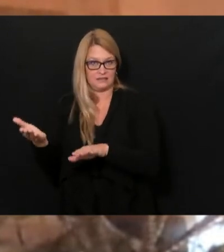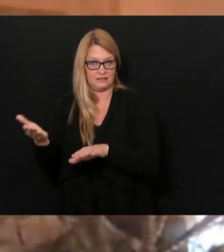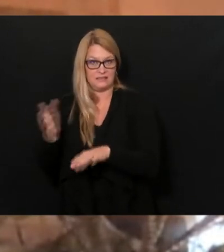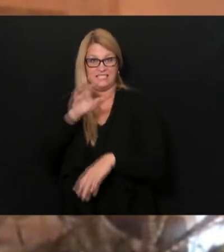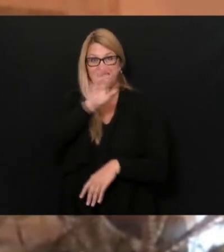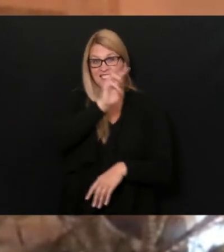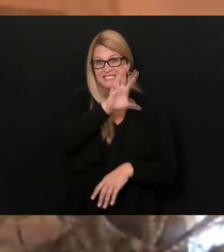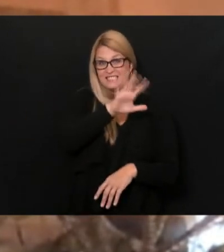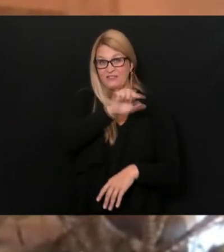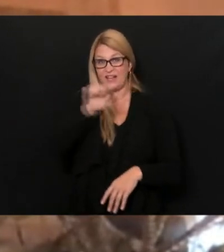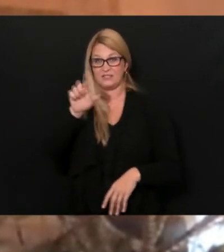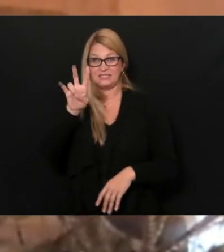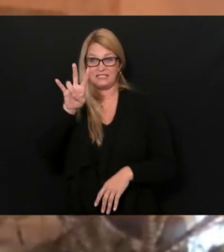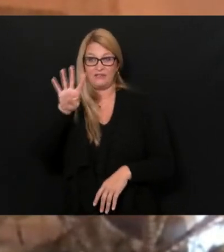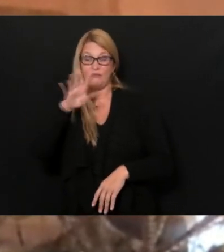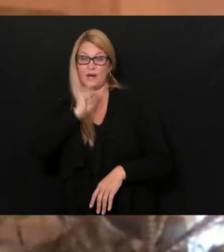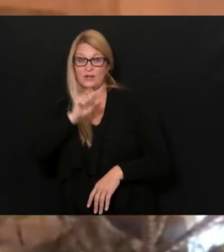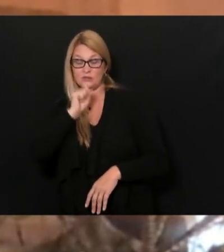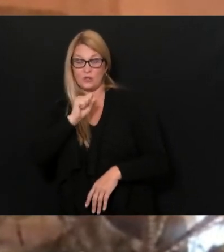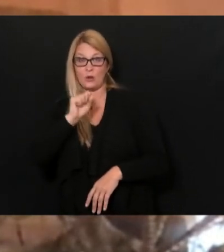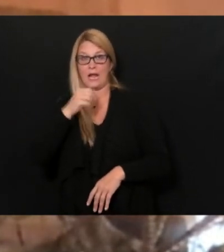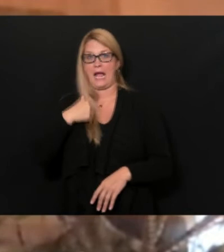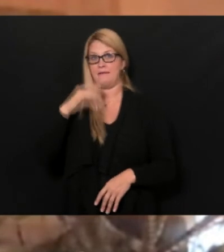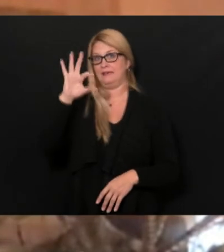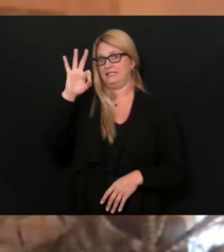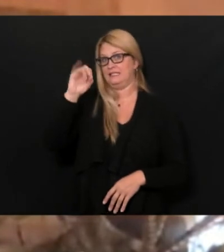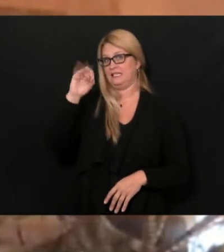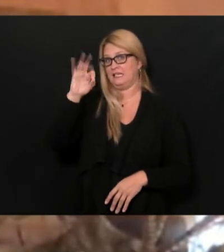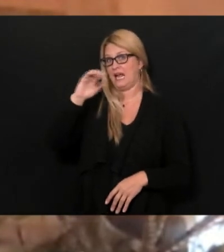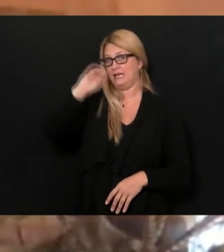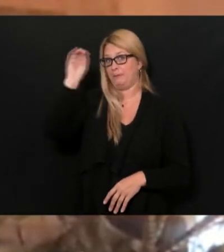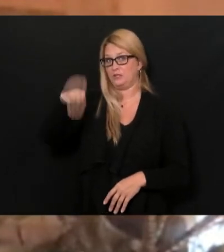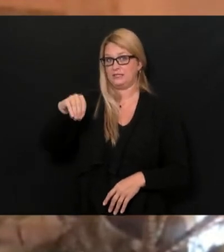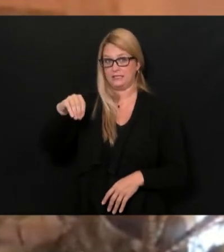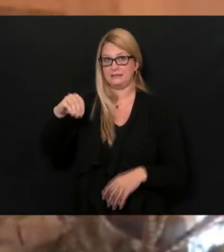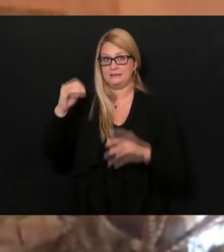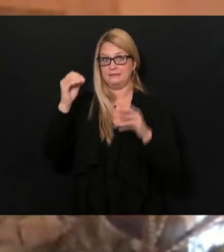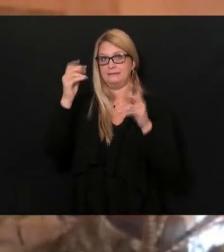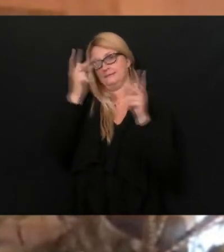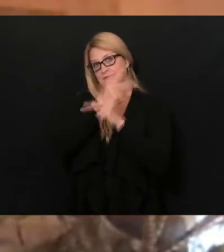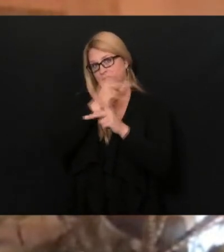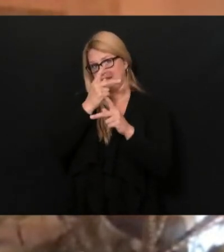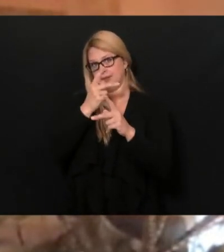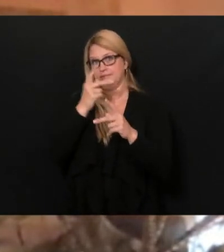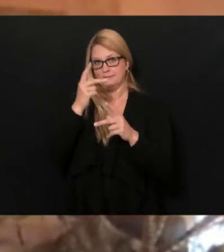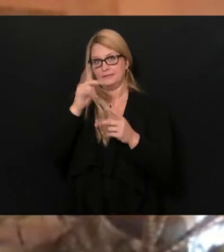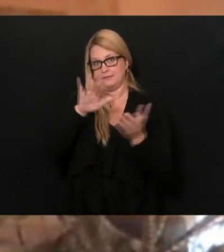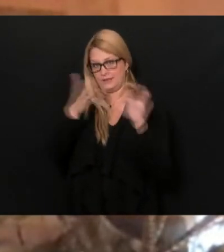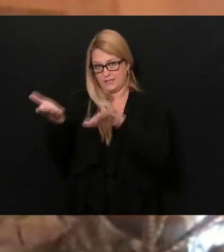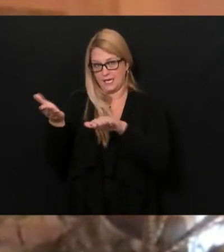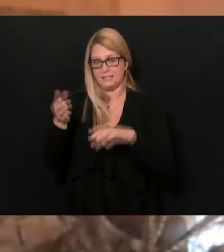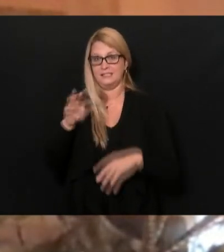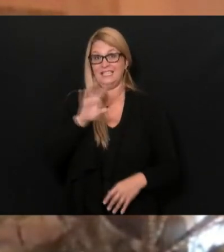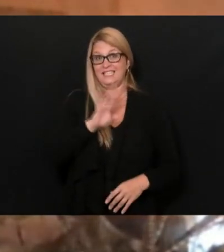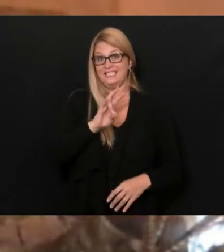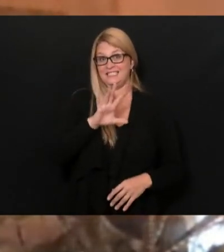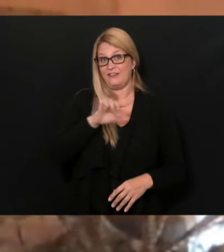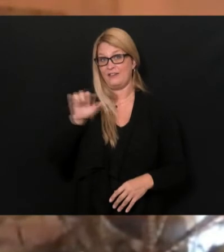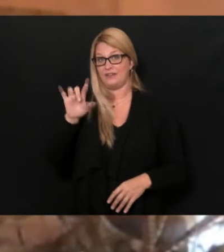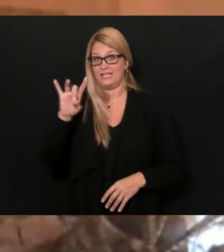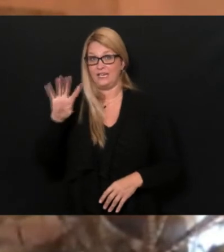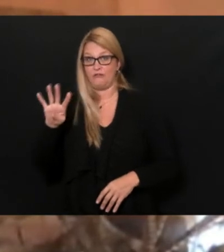to 74 years old have a 90 times higher risk of dying. People 75 to 84